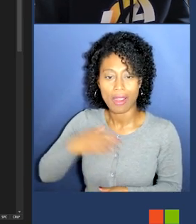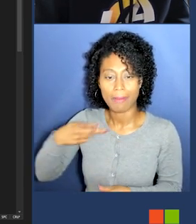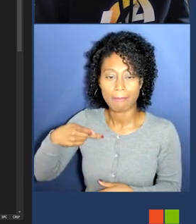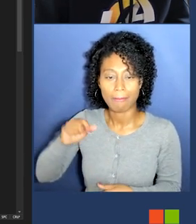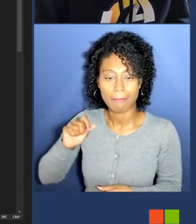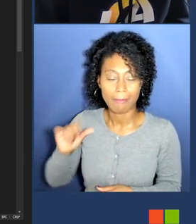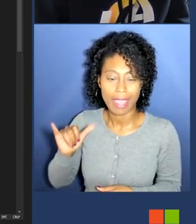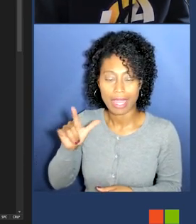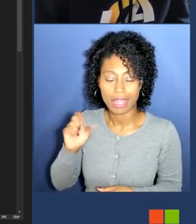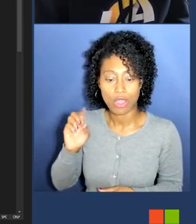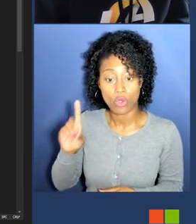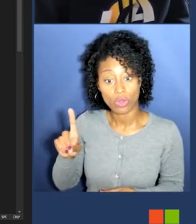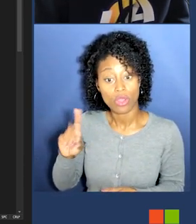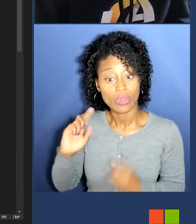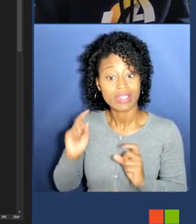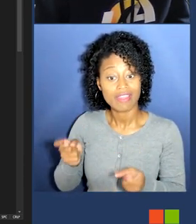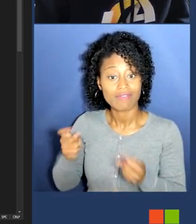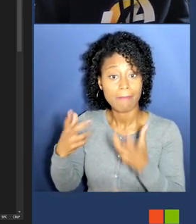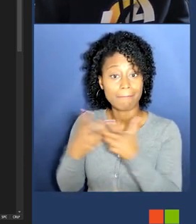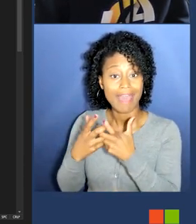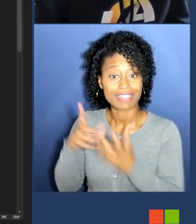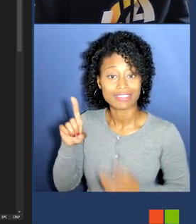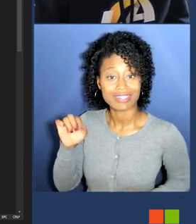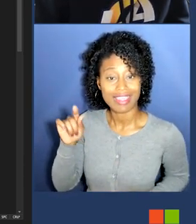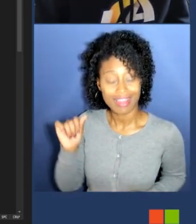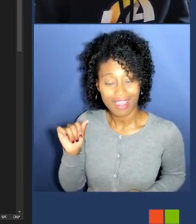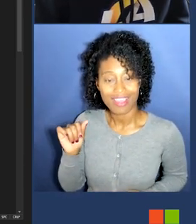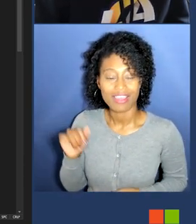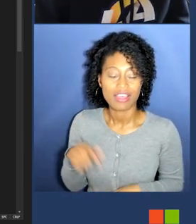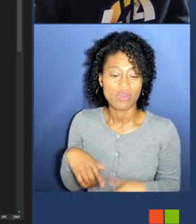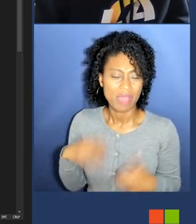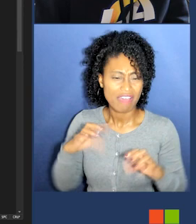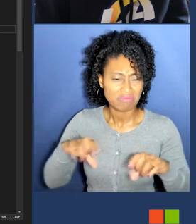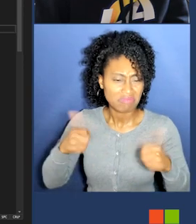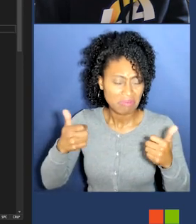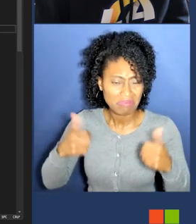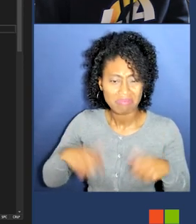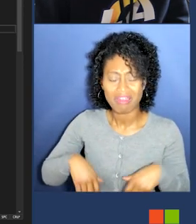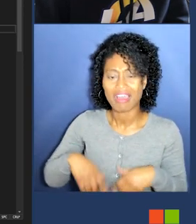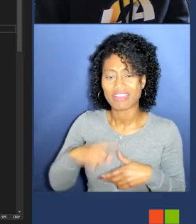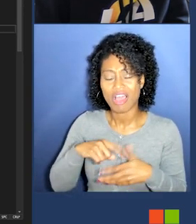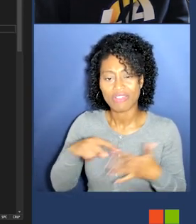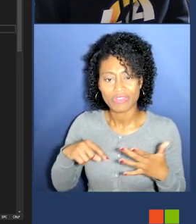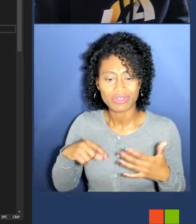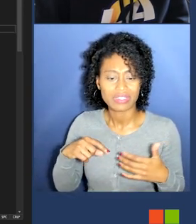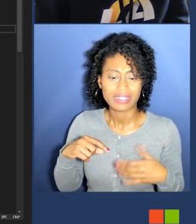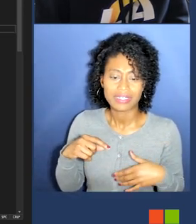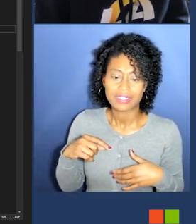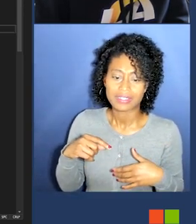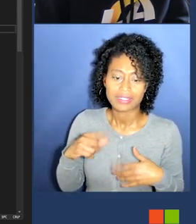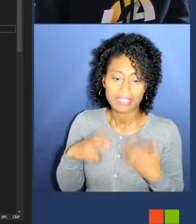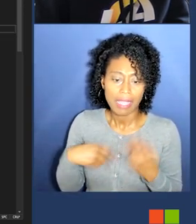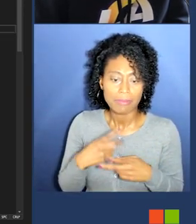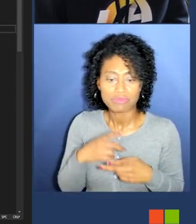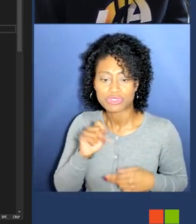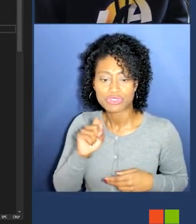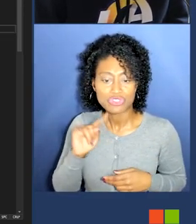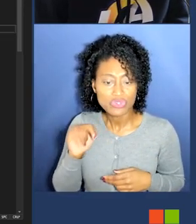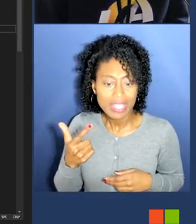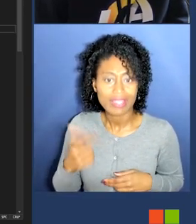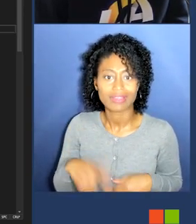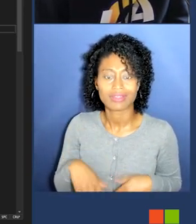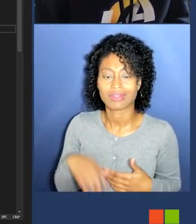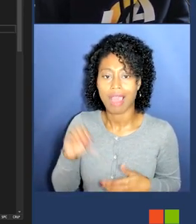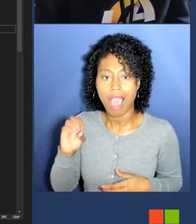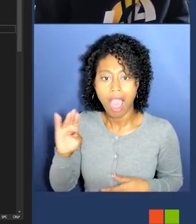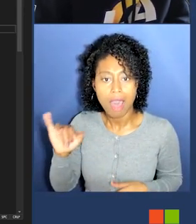give it any number of elements, dictionary elements, because it's of type string object. So the keys are of type